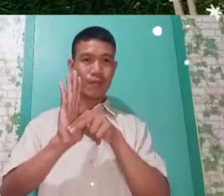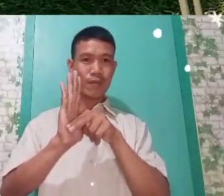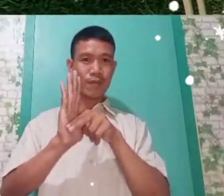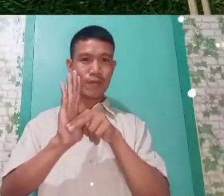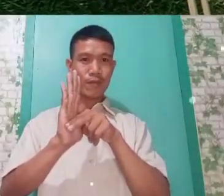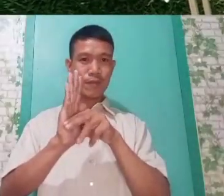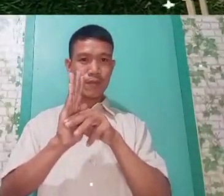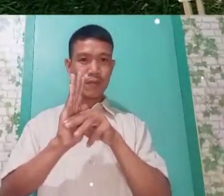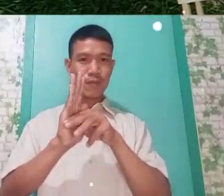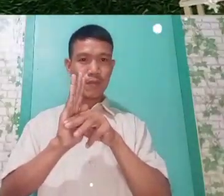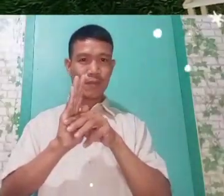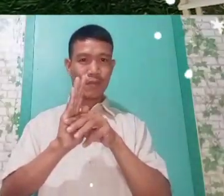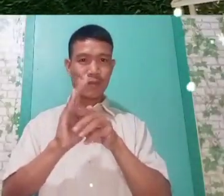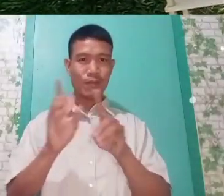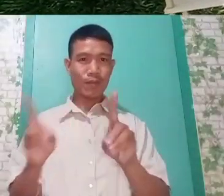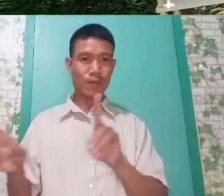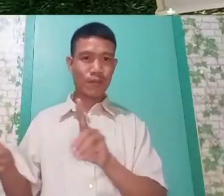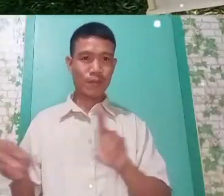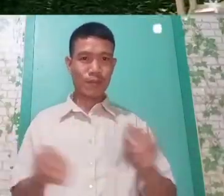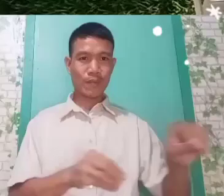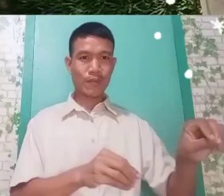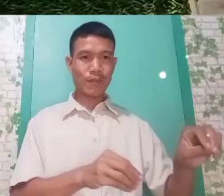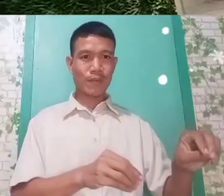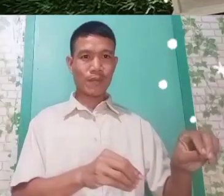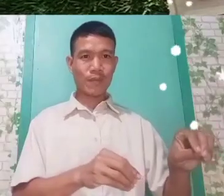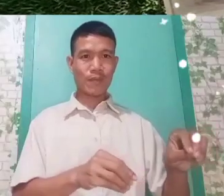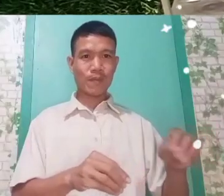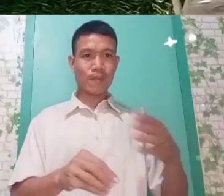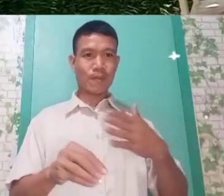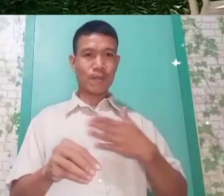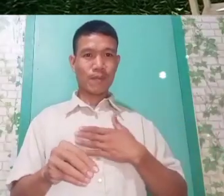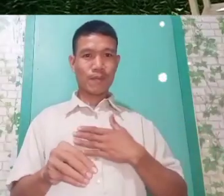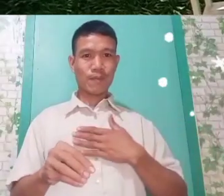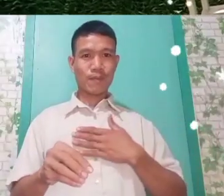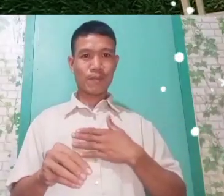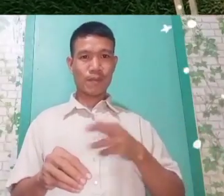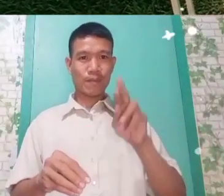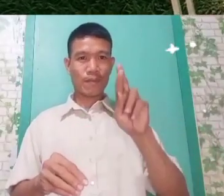my 5-layer show rack, it is now done,